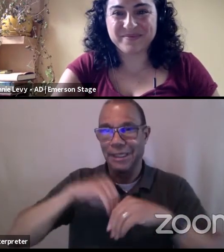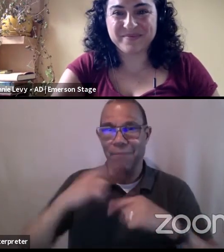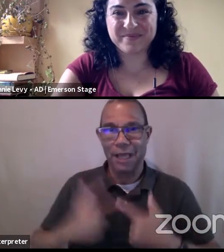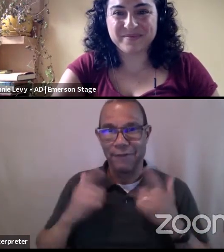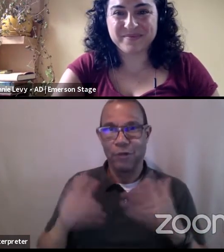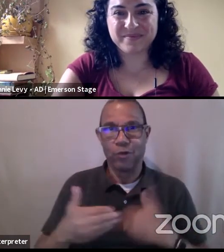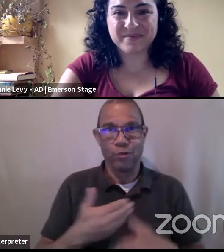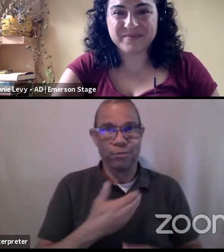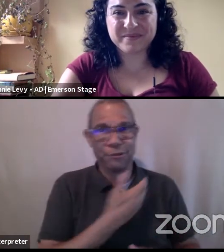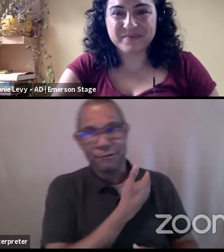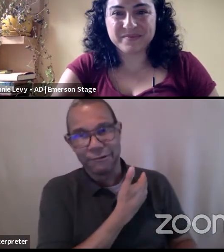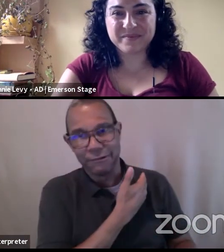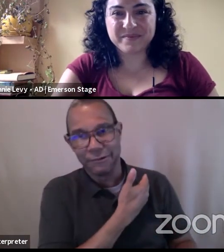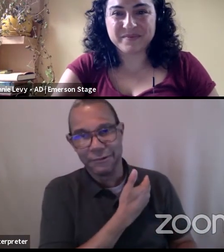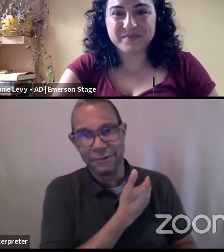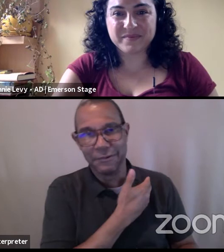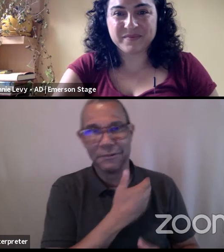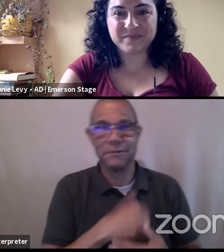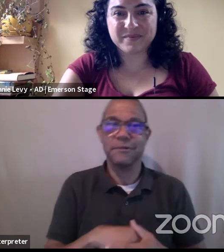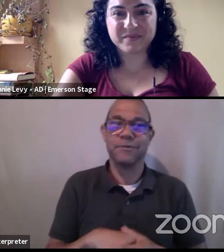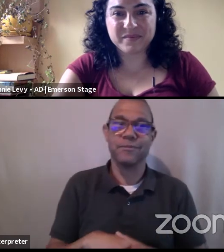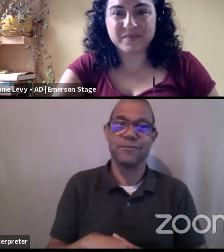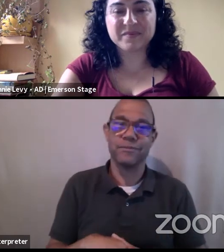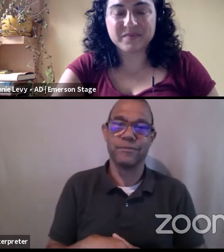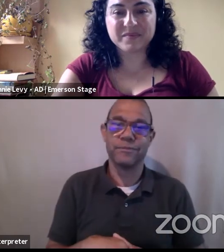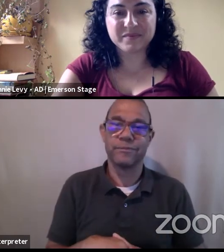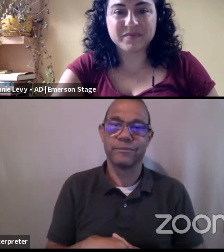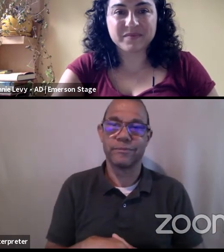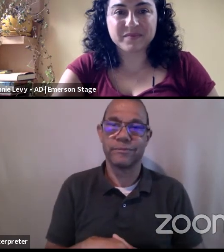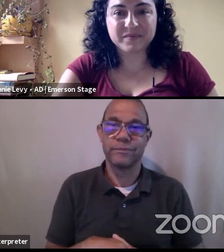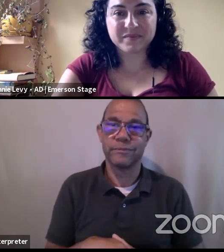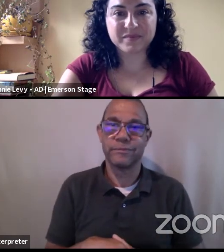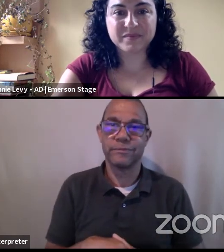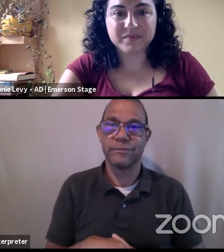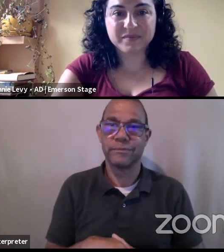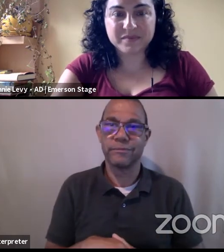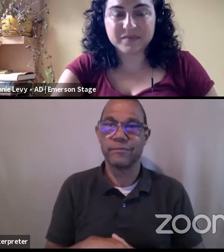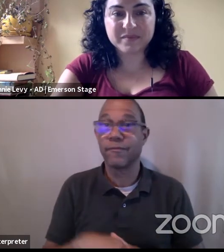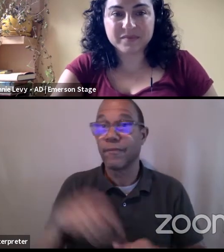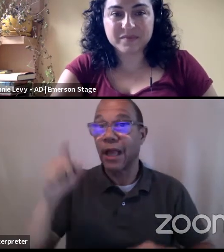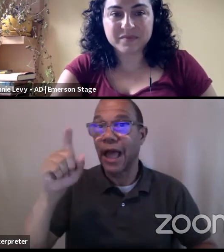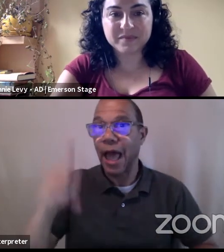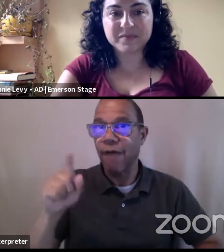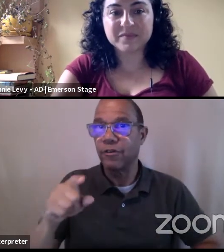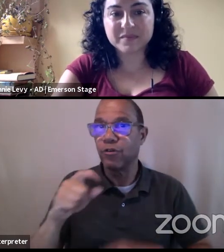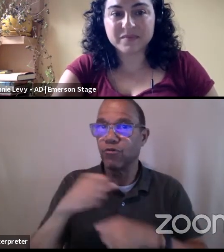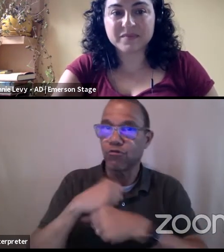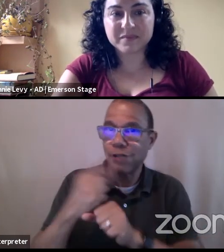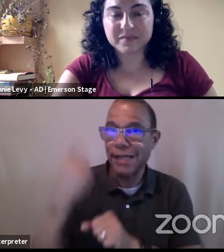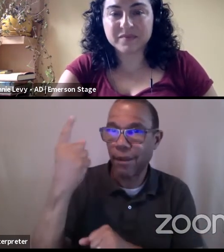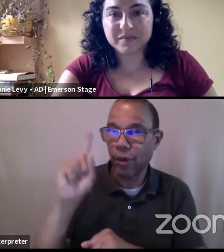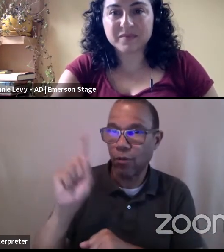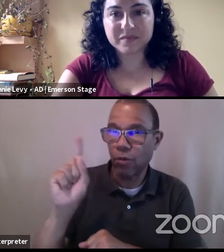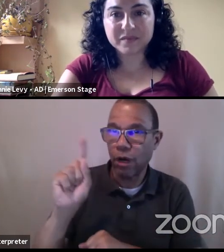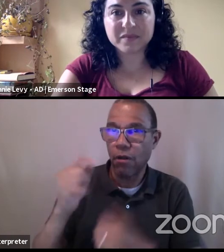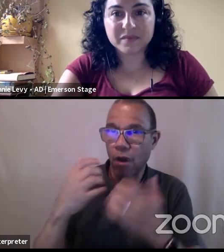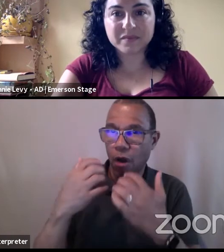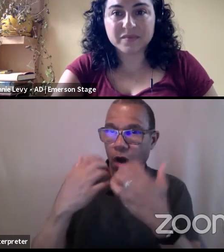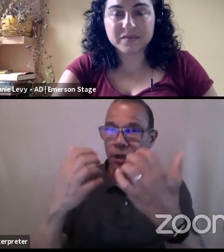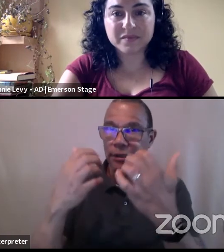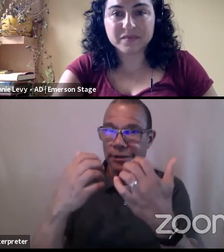So we have to insert something where the audience takes part in it. The audience plays a role. The audience is active.